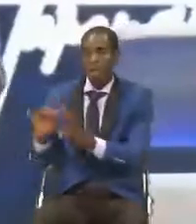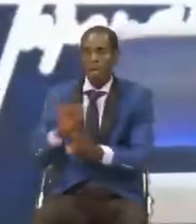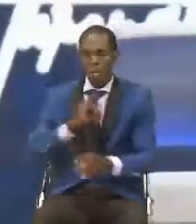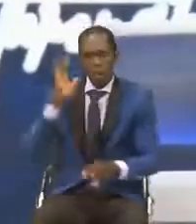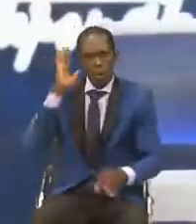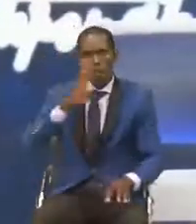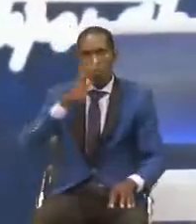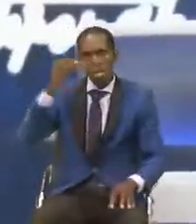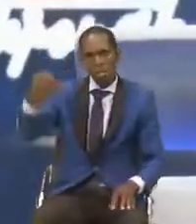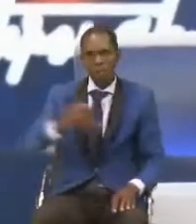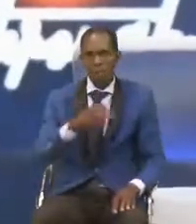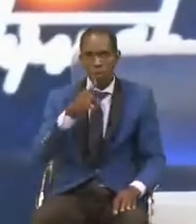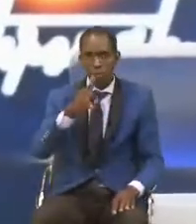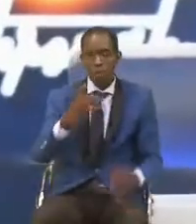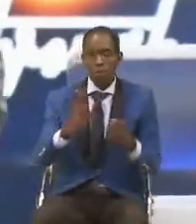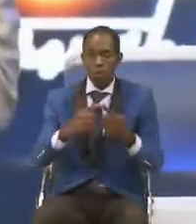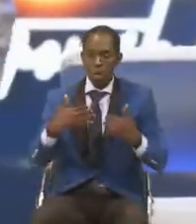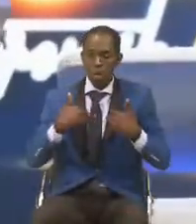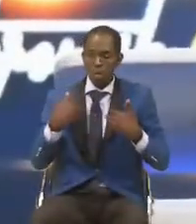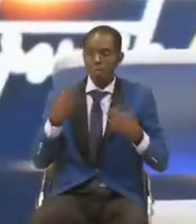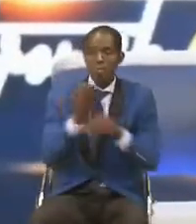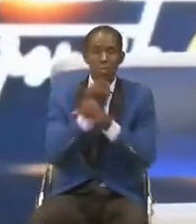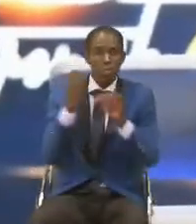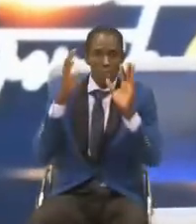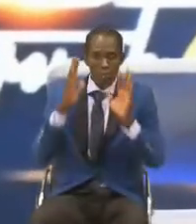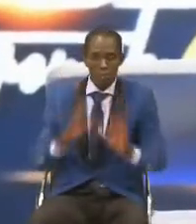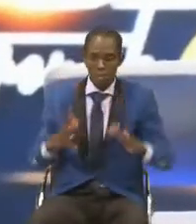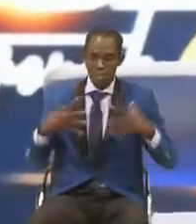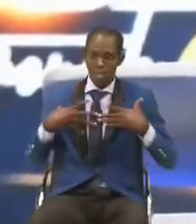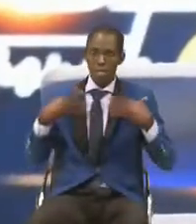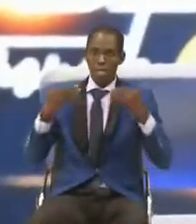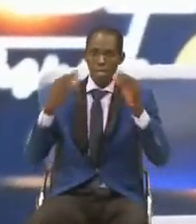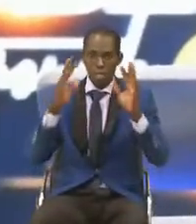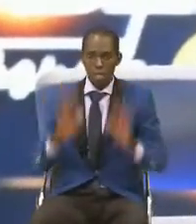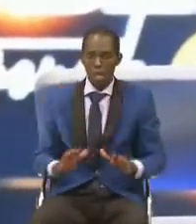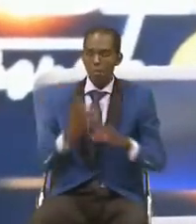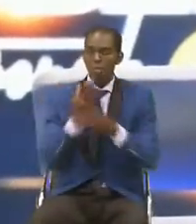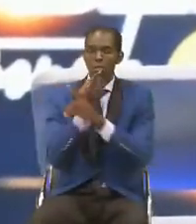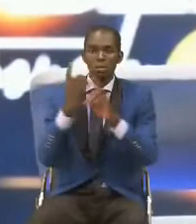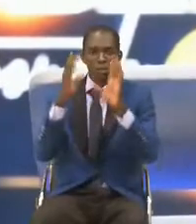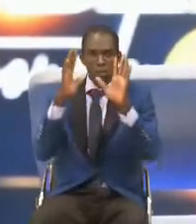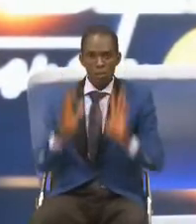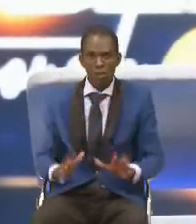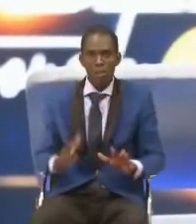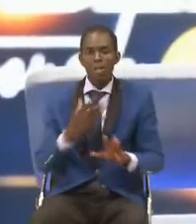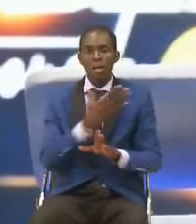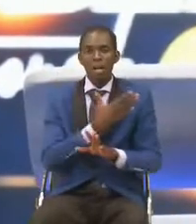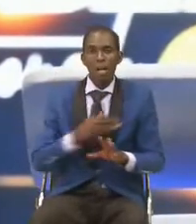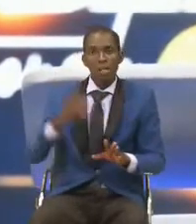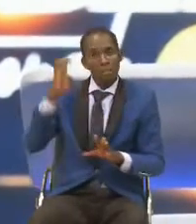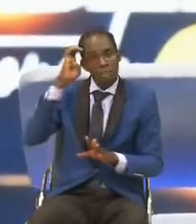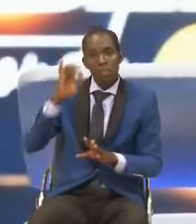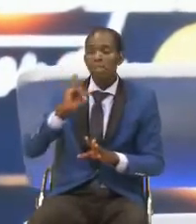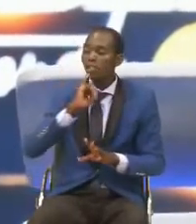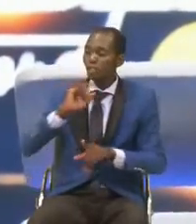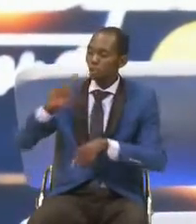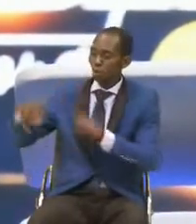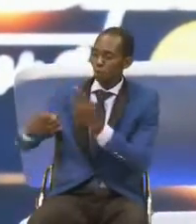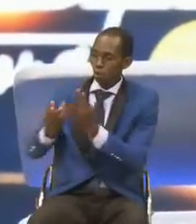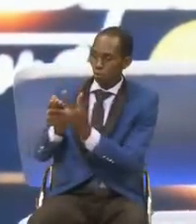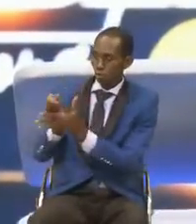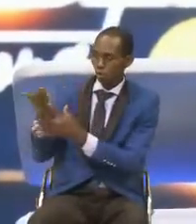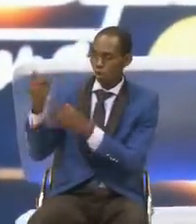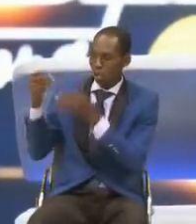goes in the narrow way. I've been inviting you. You're going to have the Redeemer, the Savior, and the Healer, and